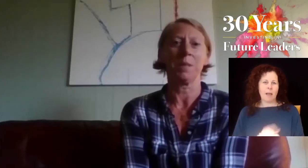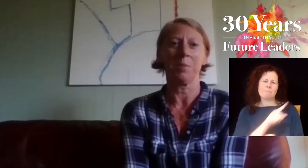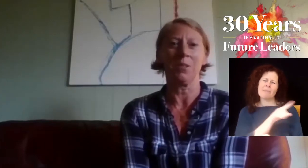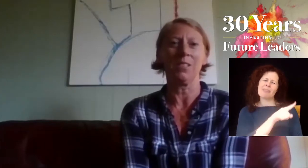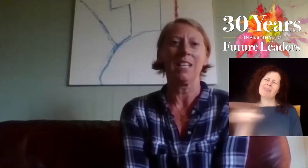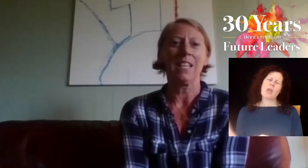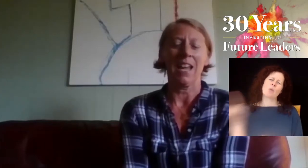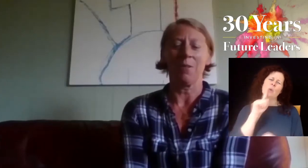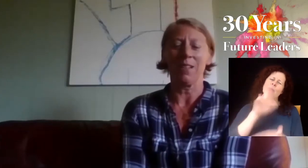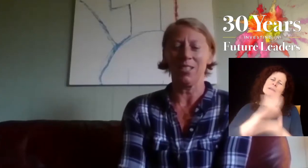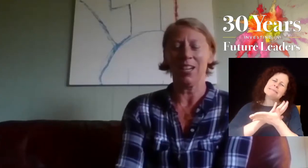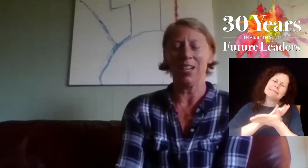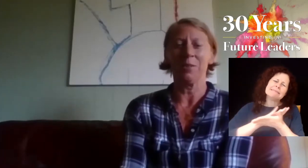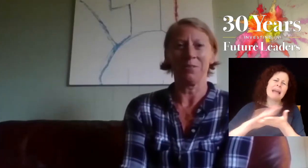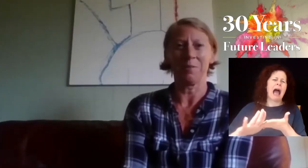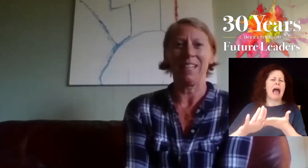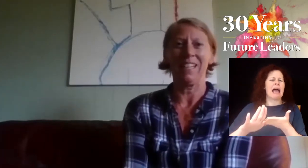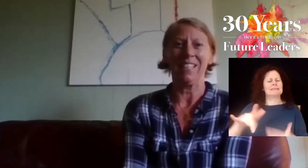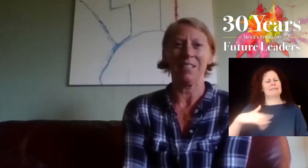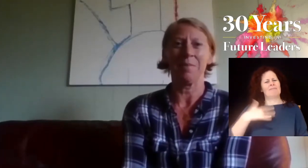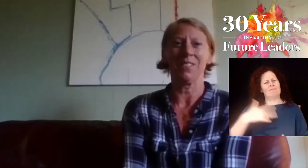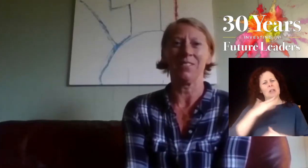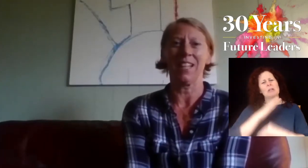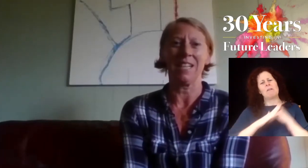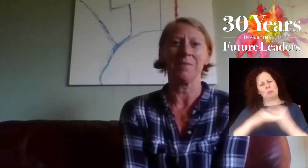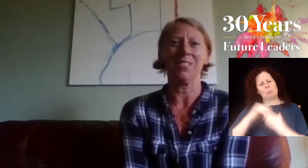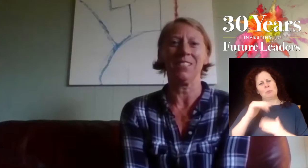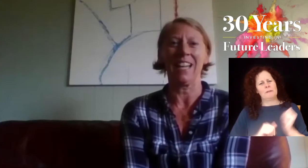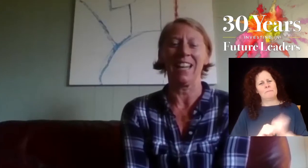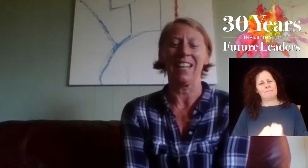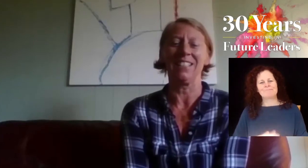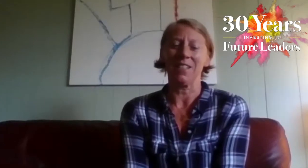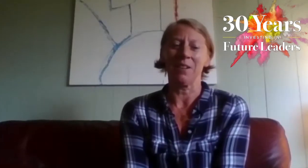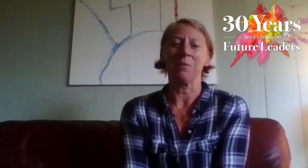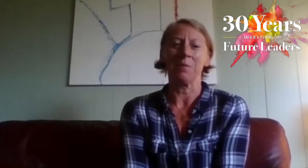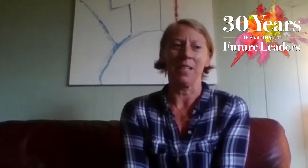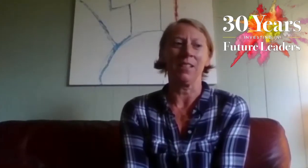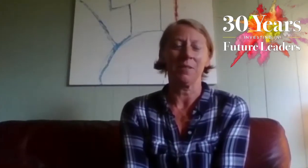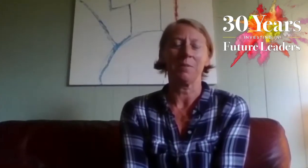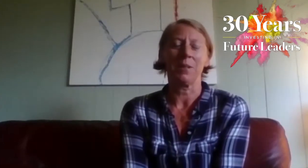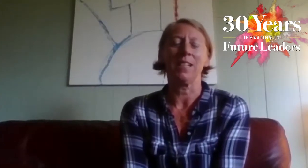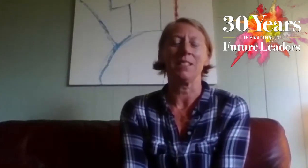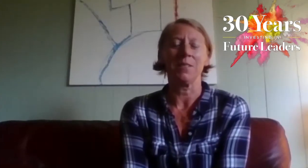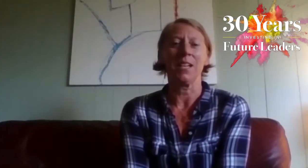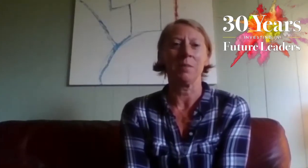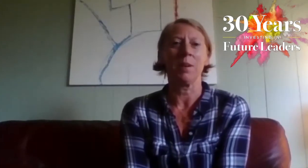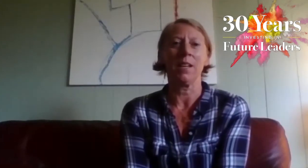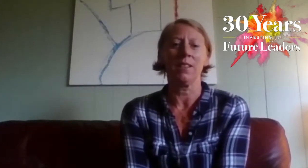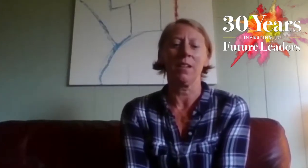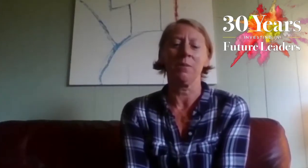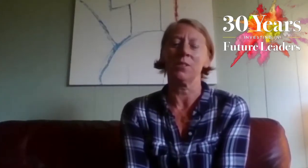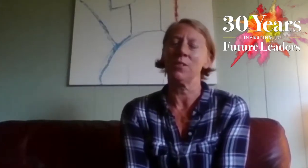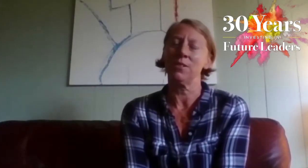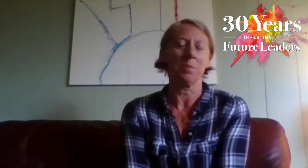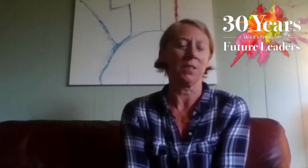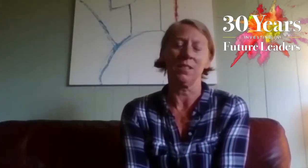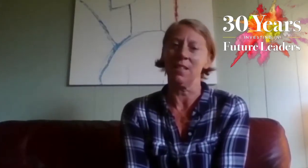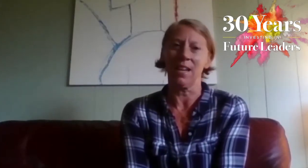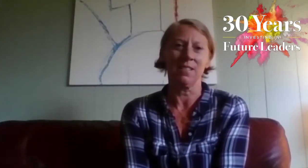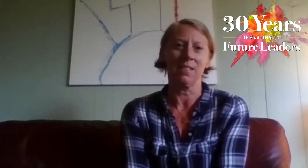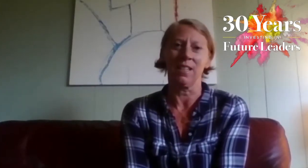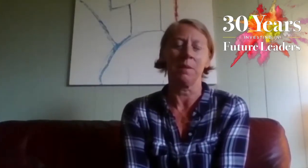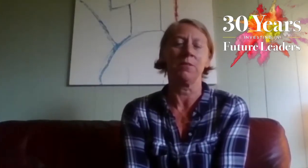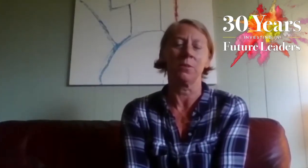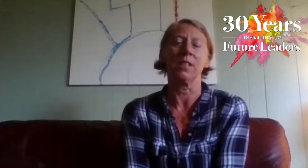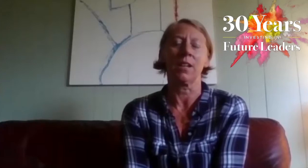together professional people and one chair open for me in the middle of that table. And I remember being pretty intimidated, but they were